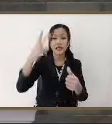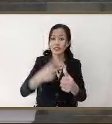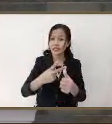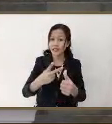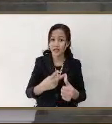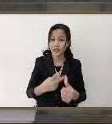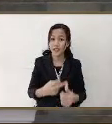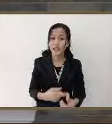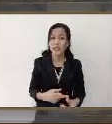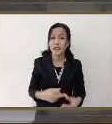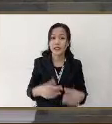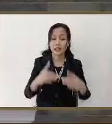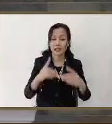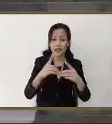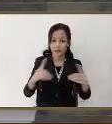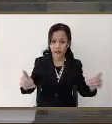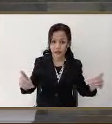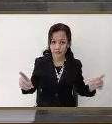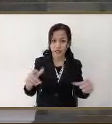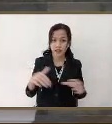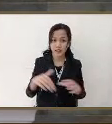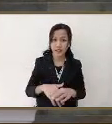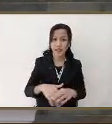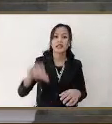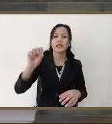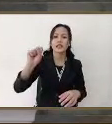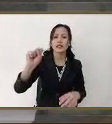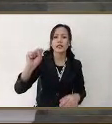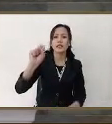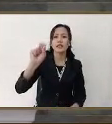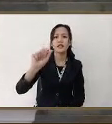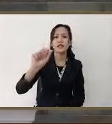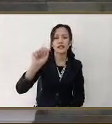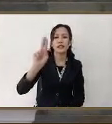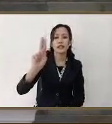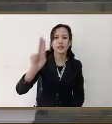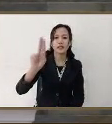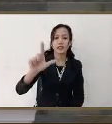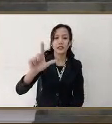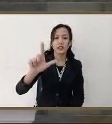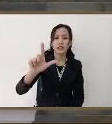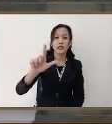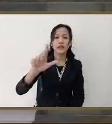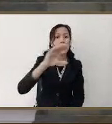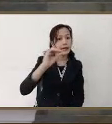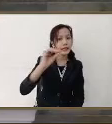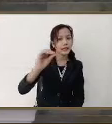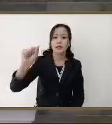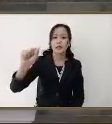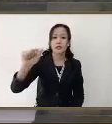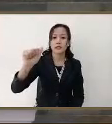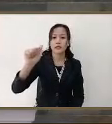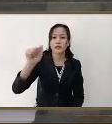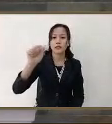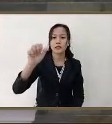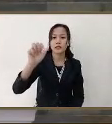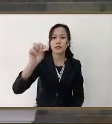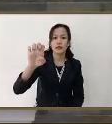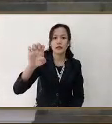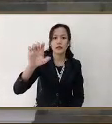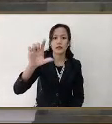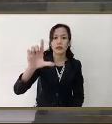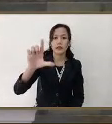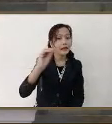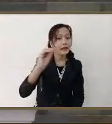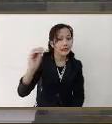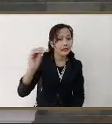po yan kay Samuel, kay Saul, at saka kay David. Yung pinaka main frame ng, or pinaka main